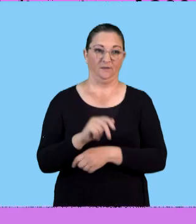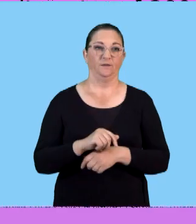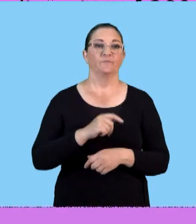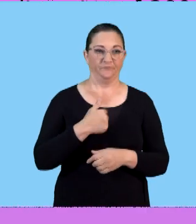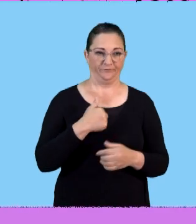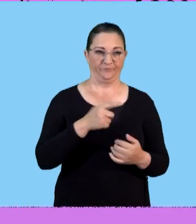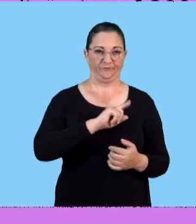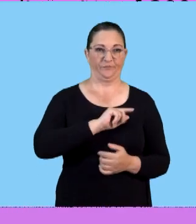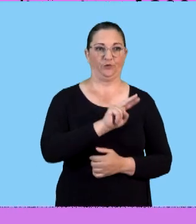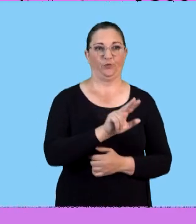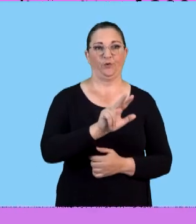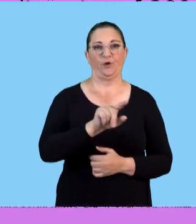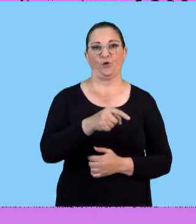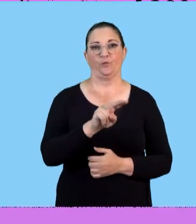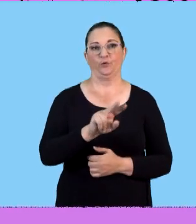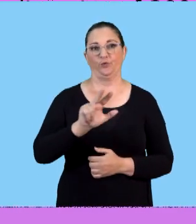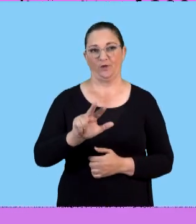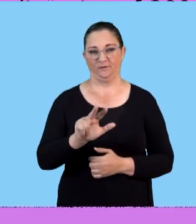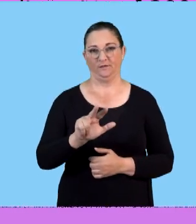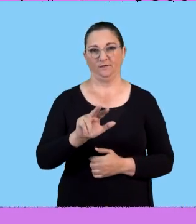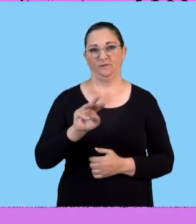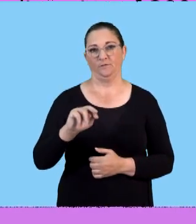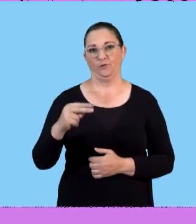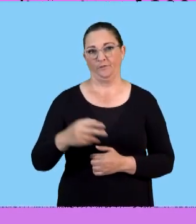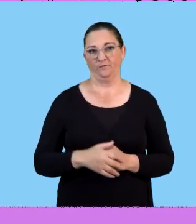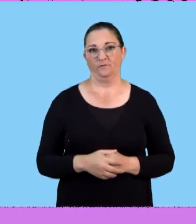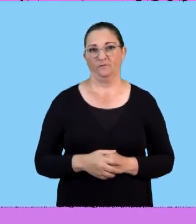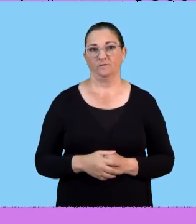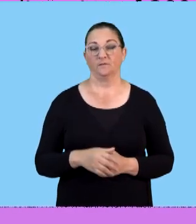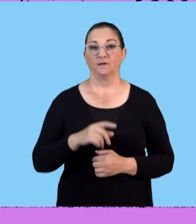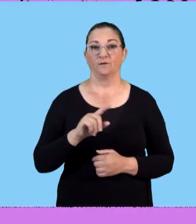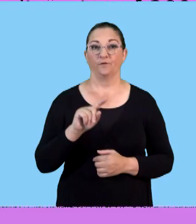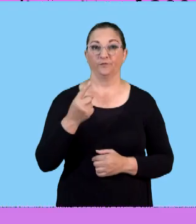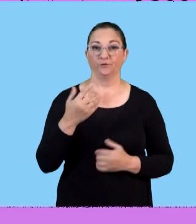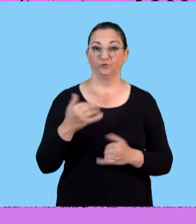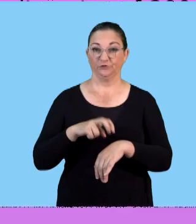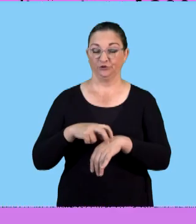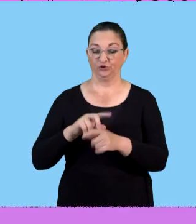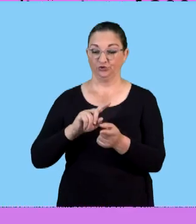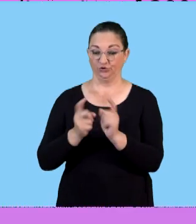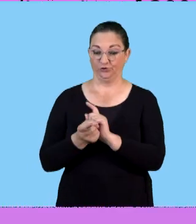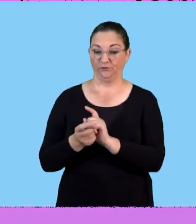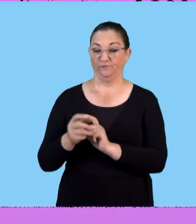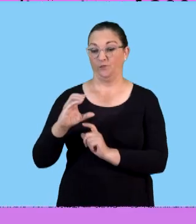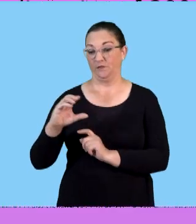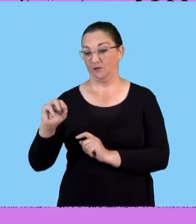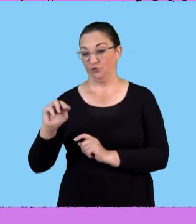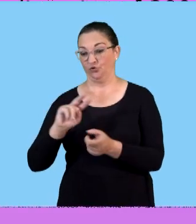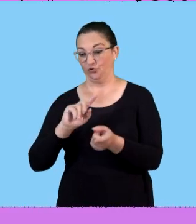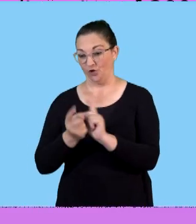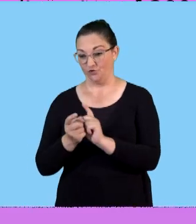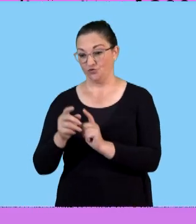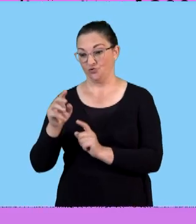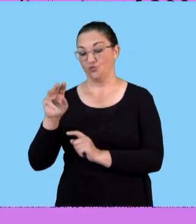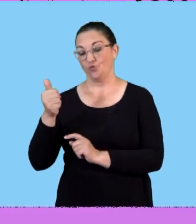are we clear? So looking at this, actually quite straightforward. We had to convert our diameter from centimeters to